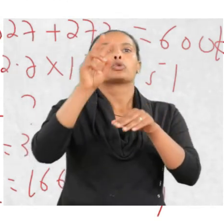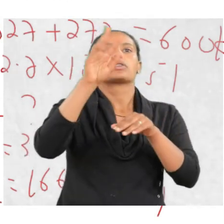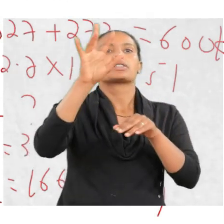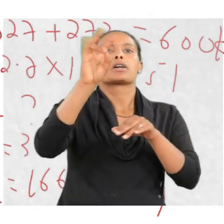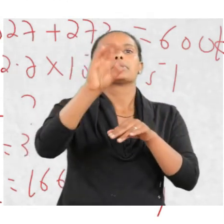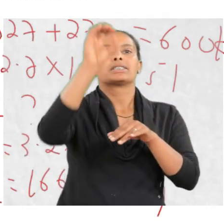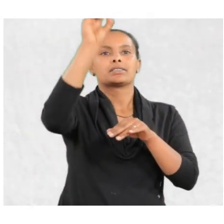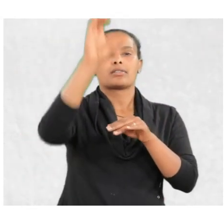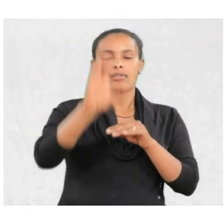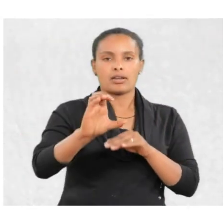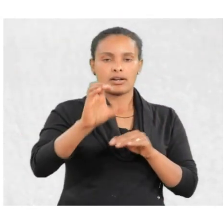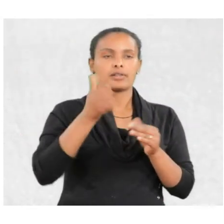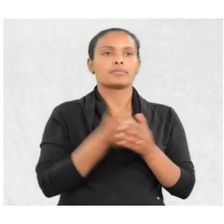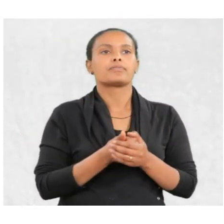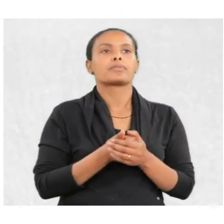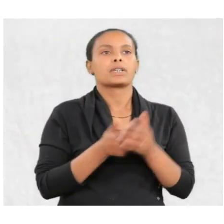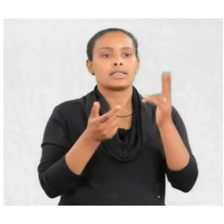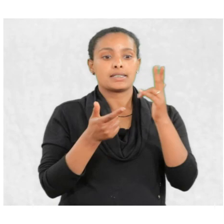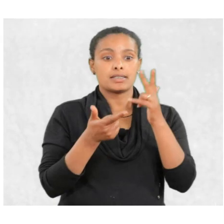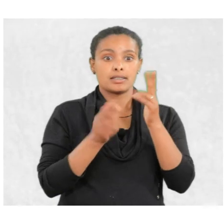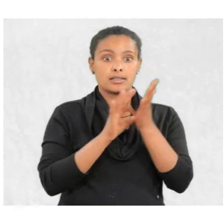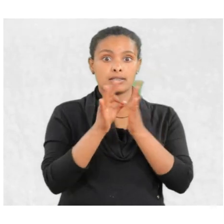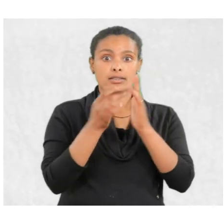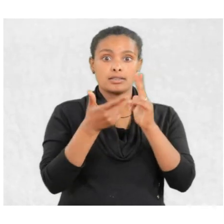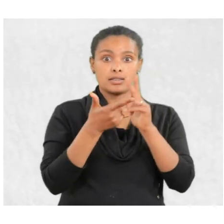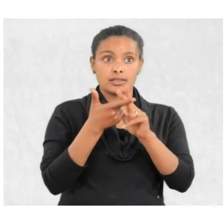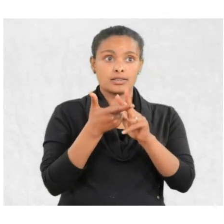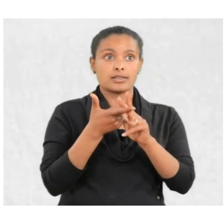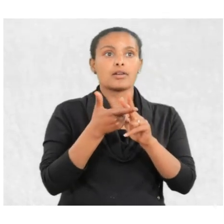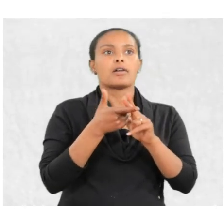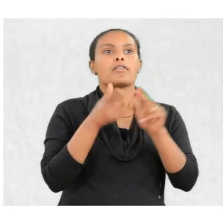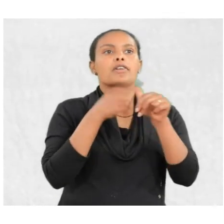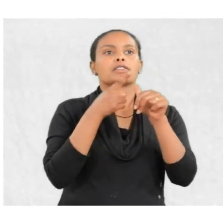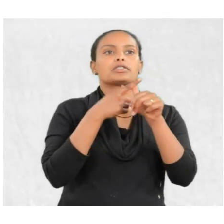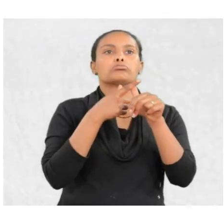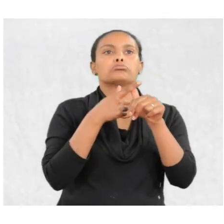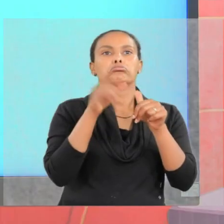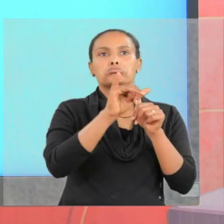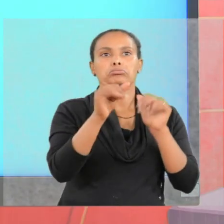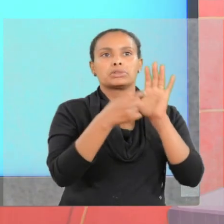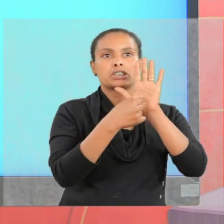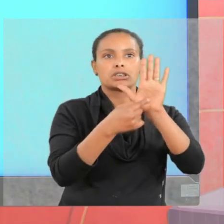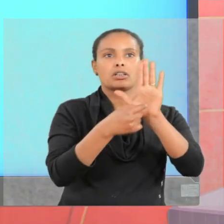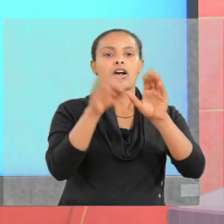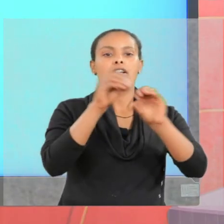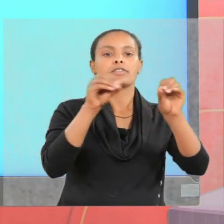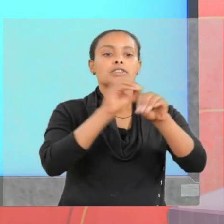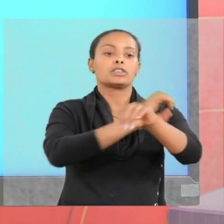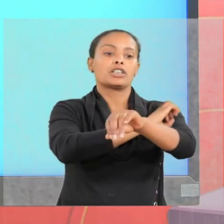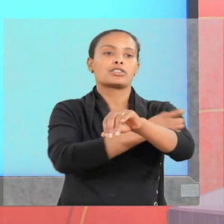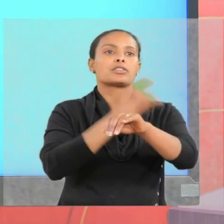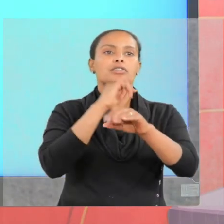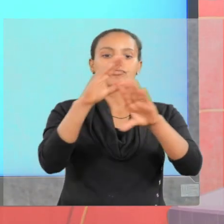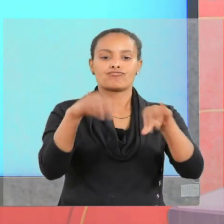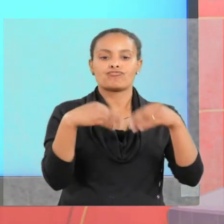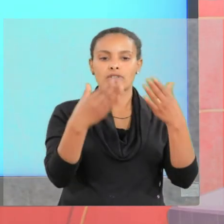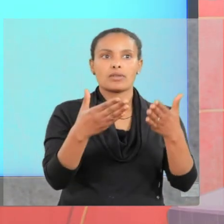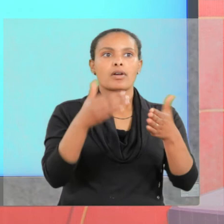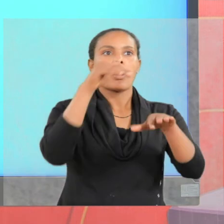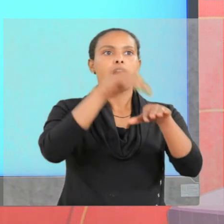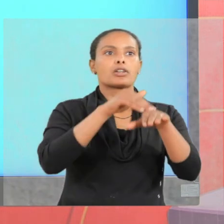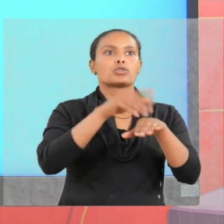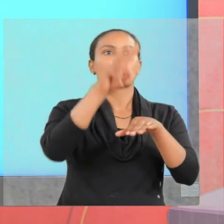centigrade. 3. The activation energy of a first order reaction is this. Activation energy is given